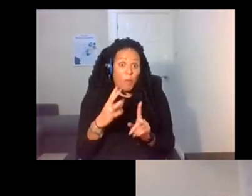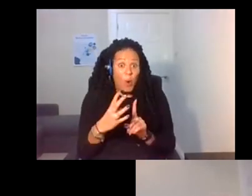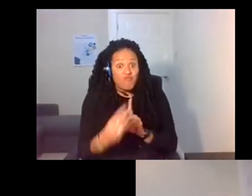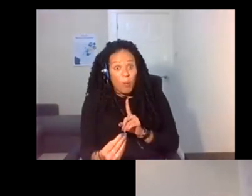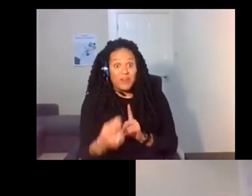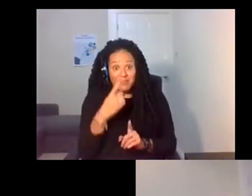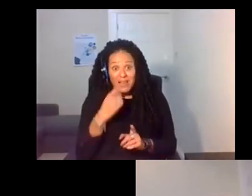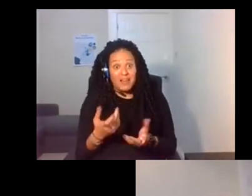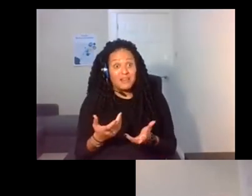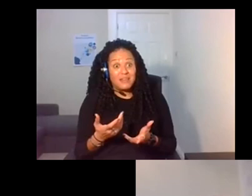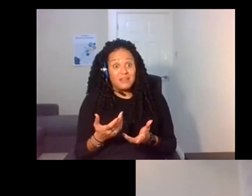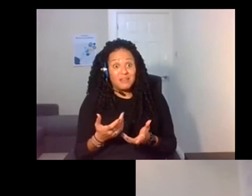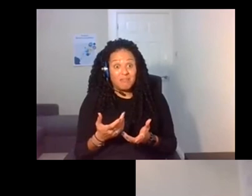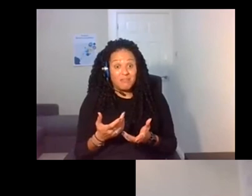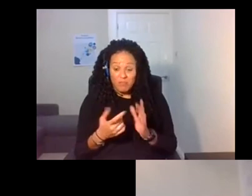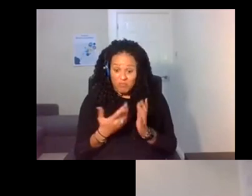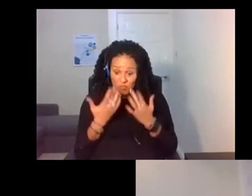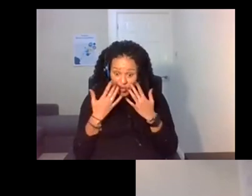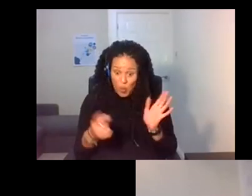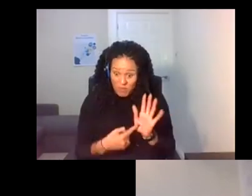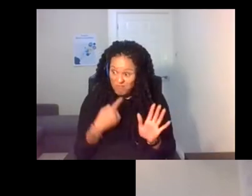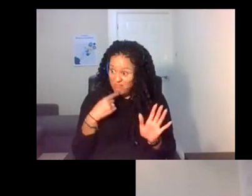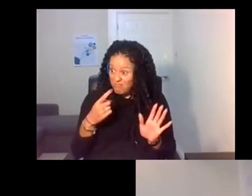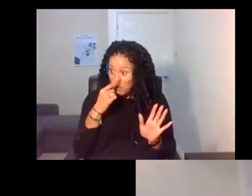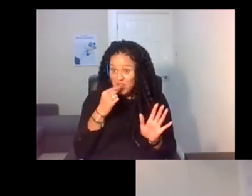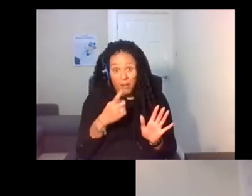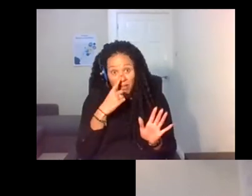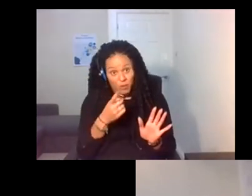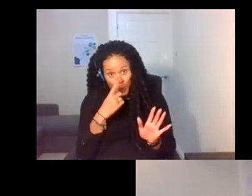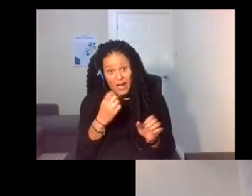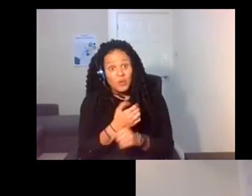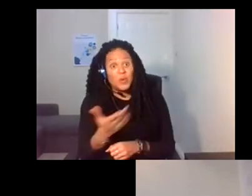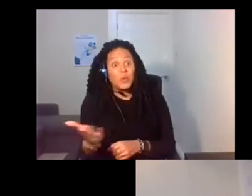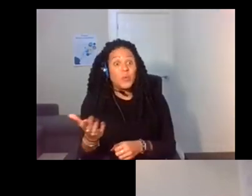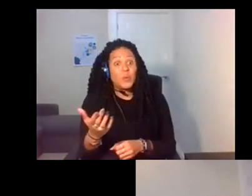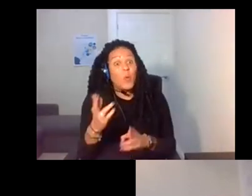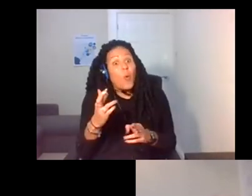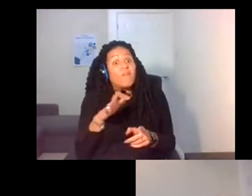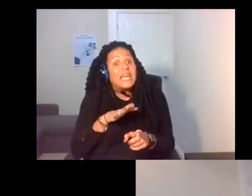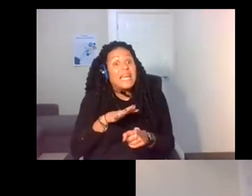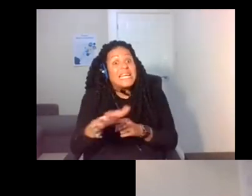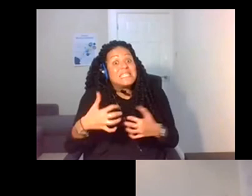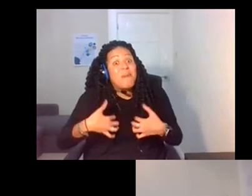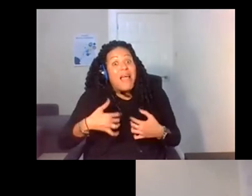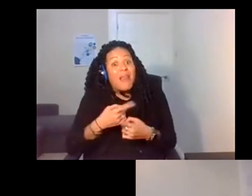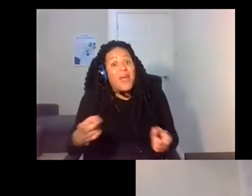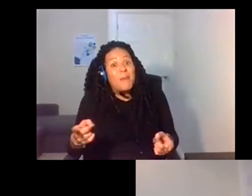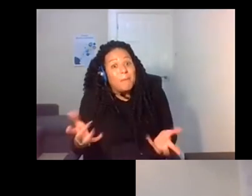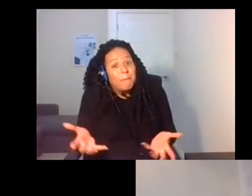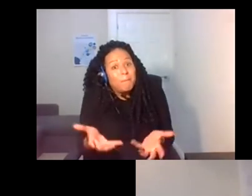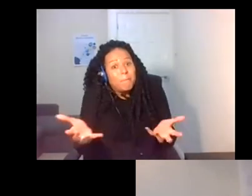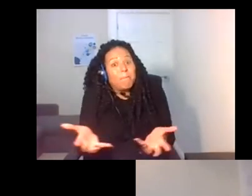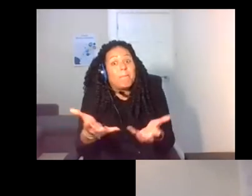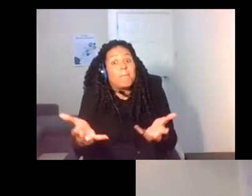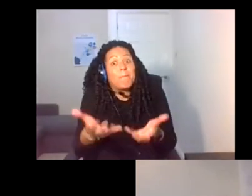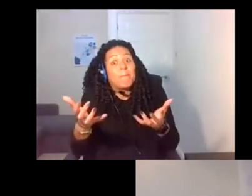I suppose, to show here's what's possible, here's what you can do, and maybe inspire them a little and encourage them into all